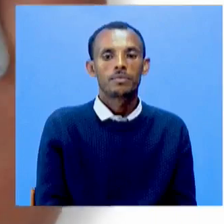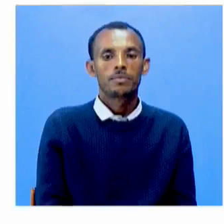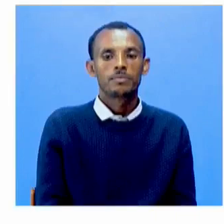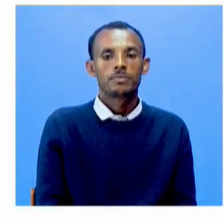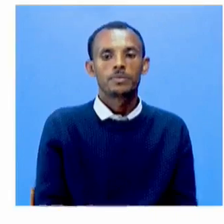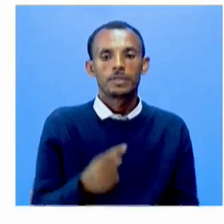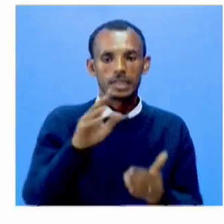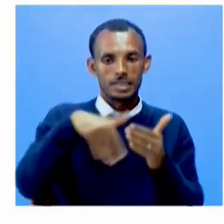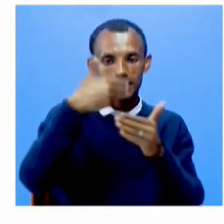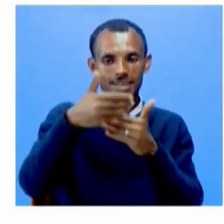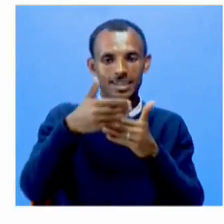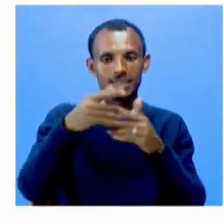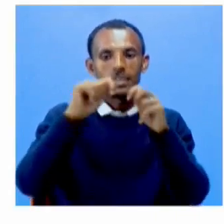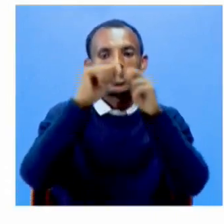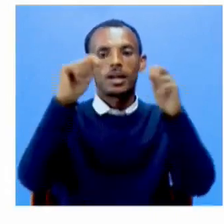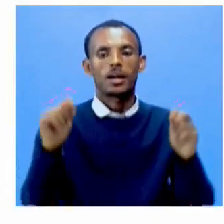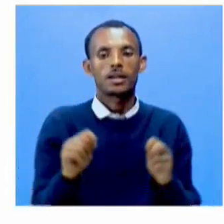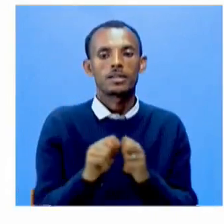Then the triangles are